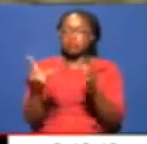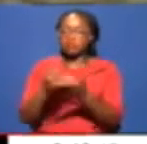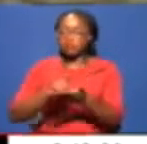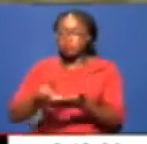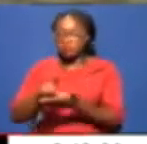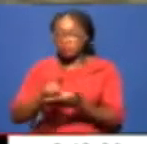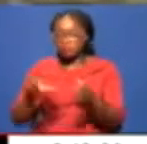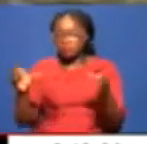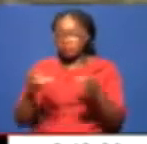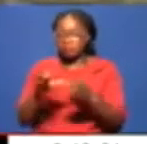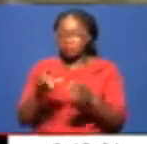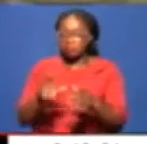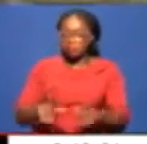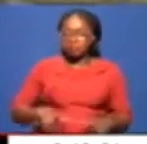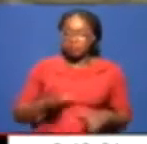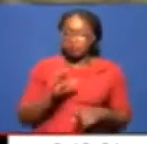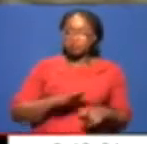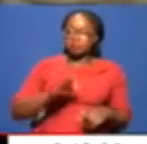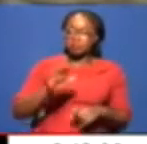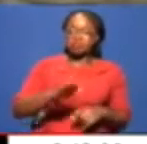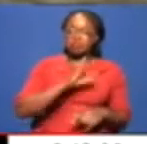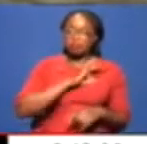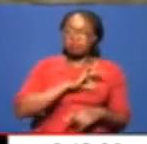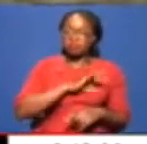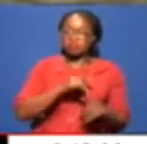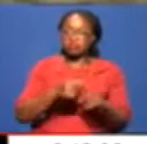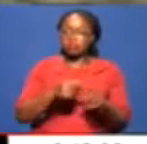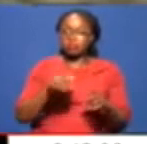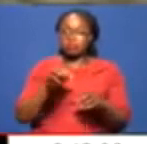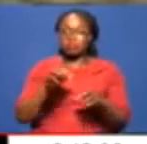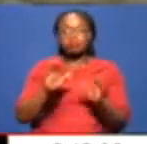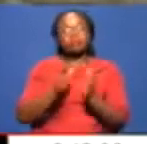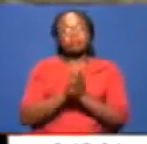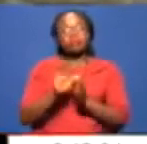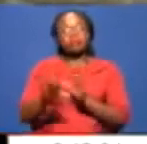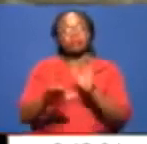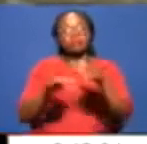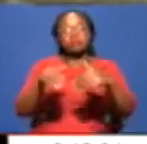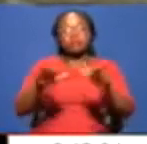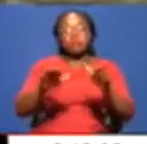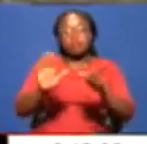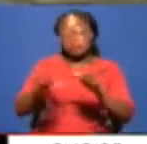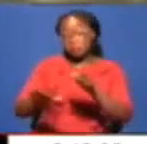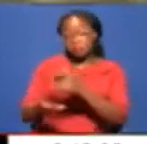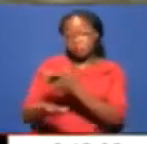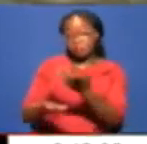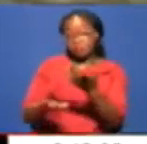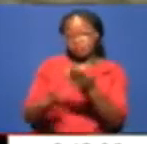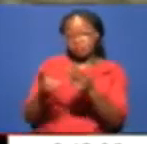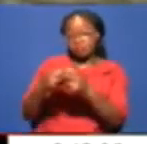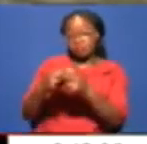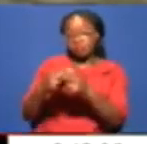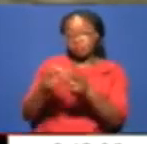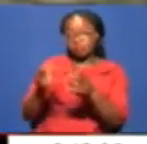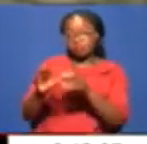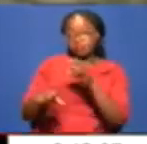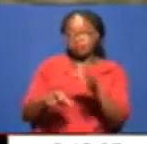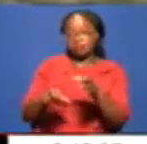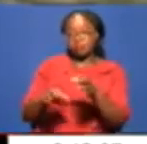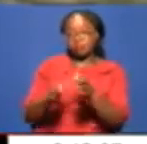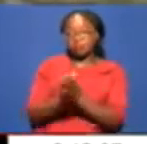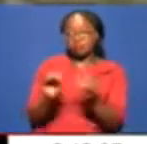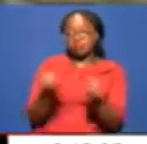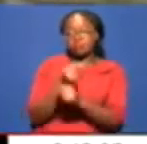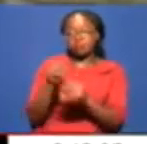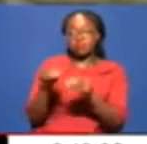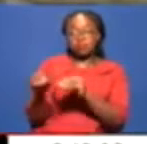the parks some benefits from the wildlife in the parks, sooner or later, these animals will not be able to move out. And